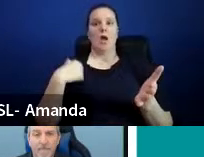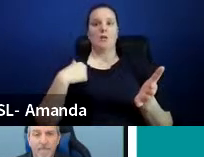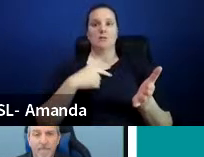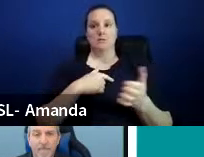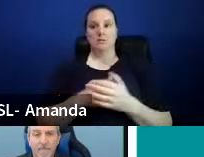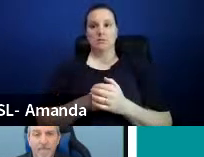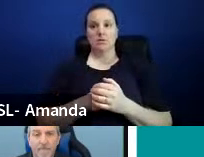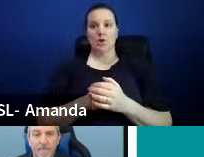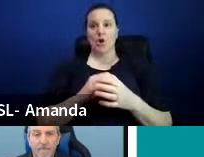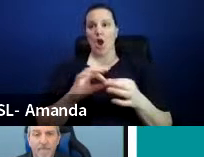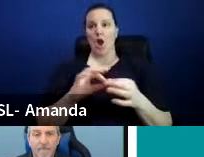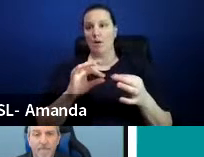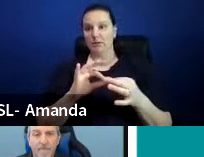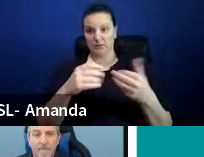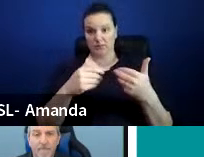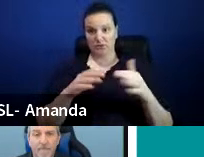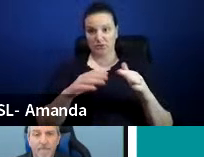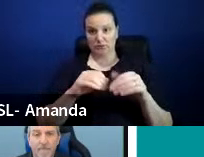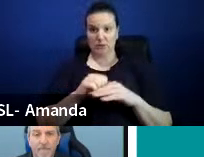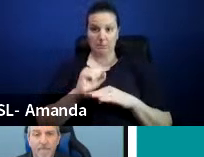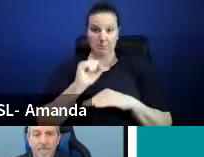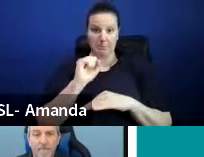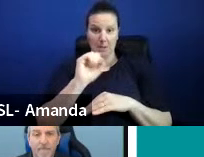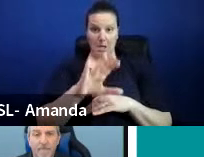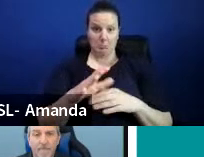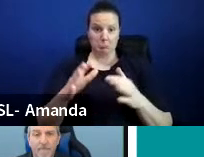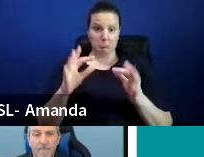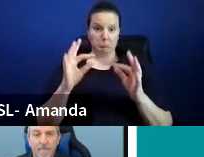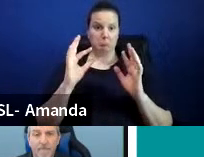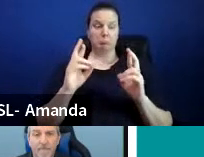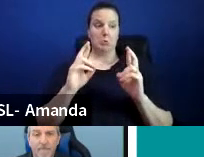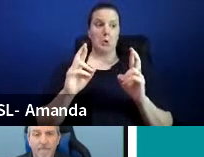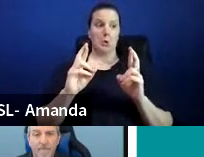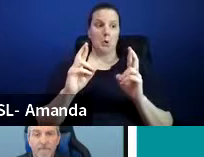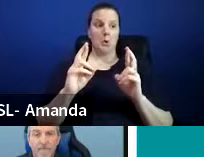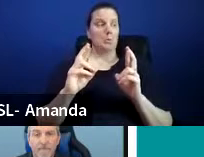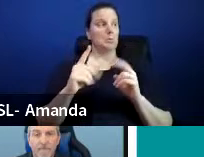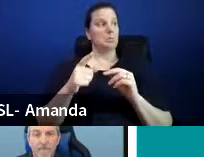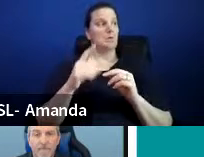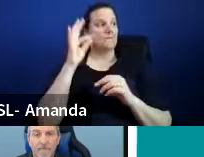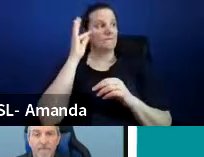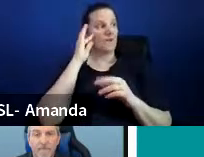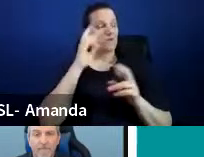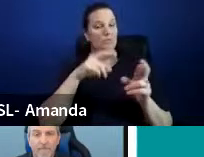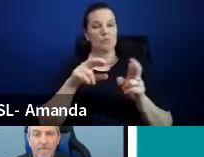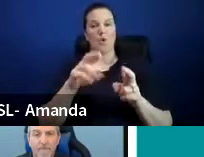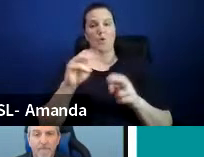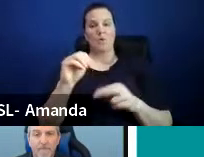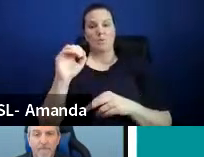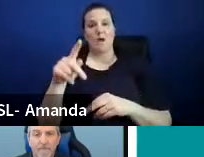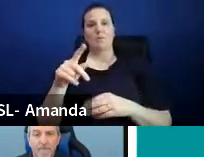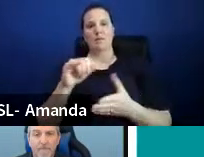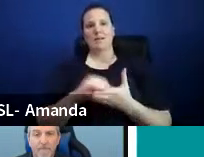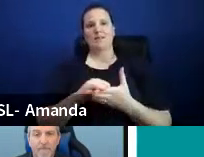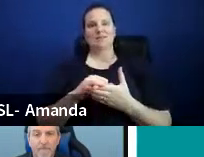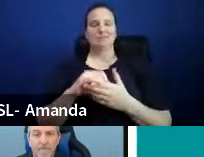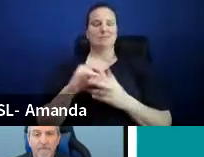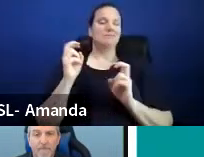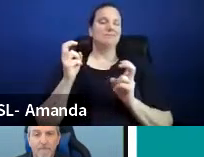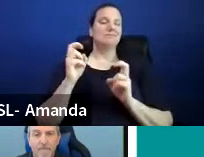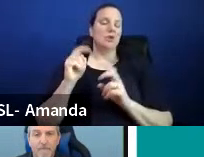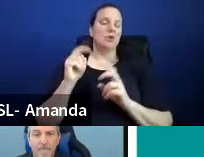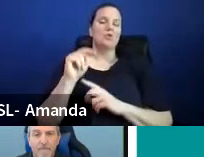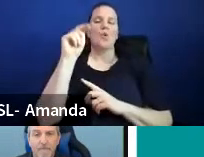our comments and sent it back. So we're hoping that this federal roadmap will now be our North Star guiding